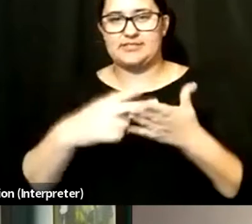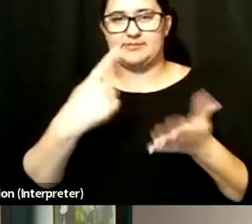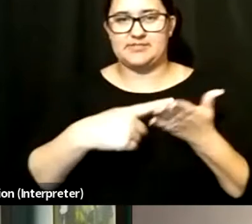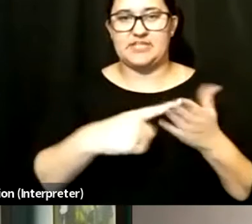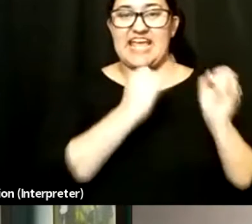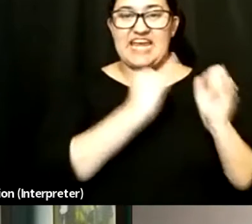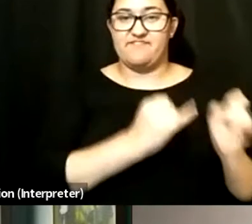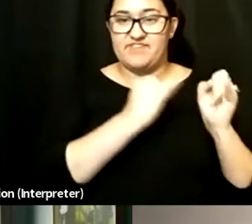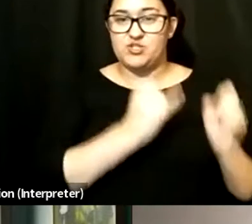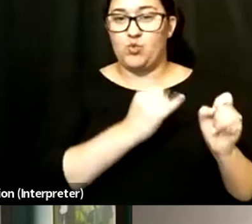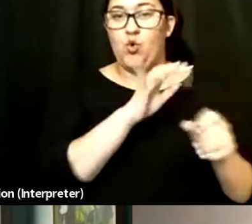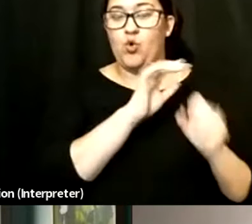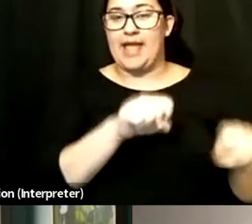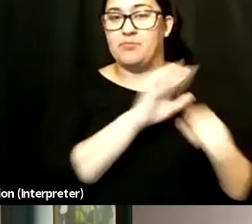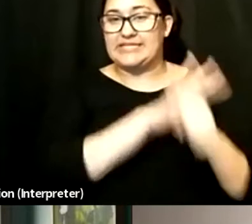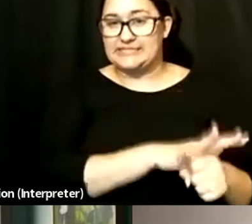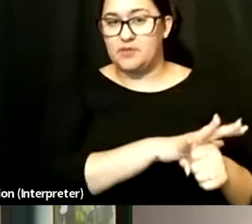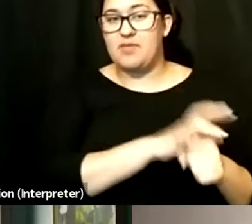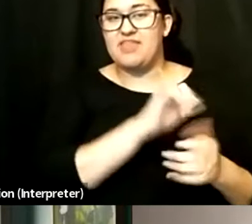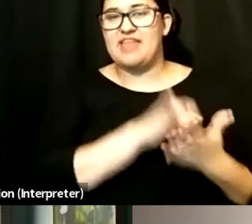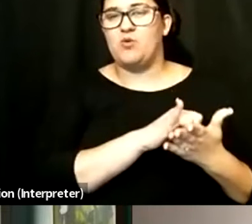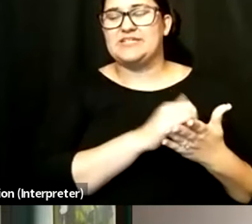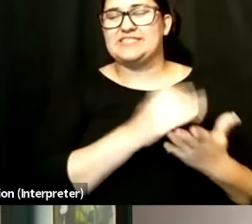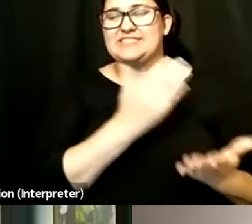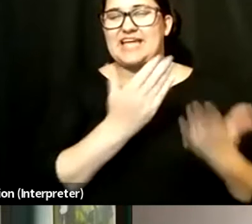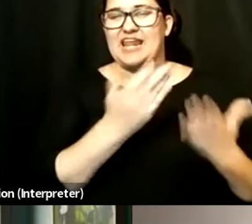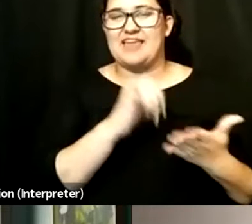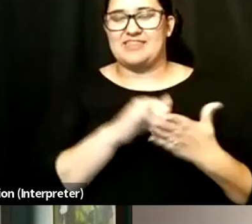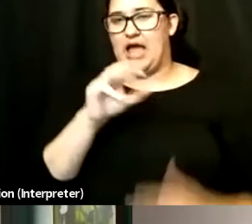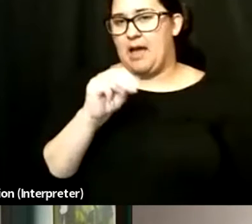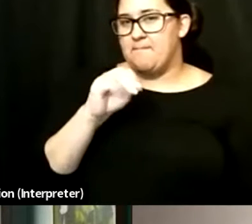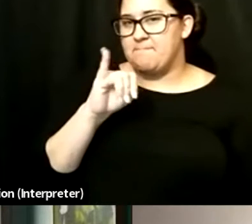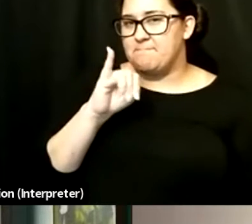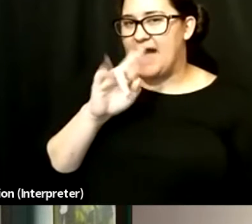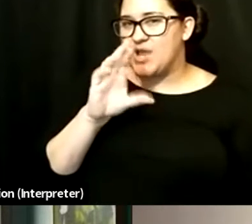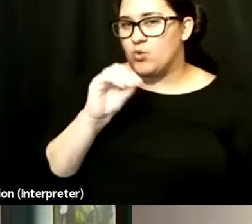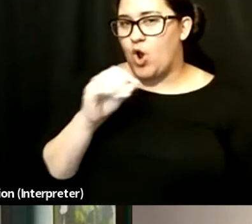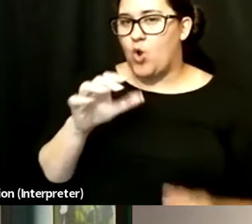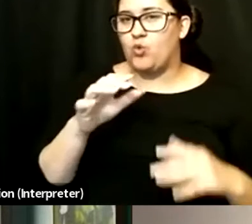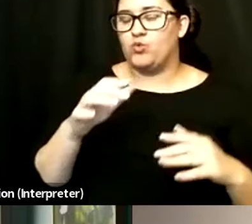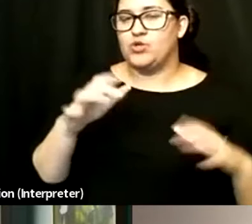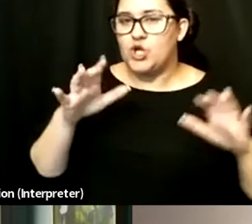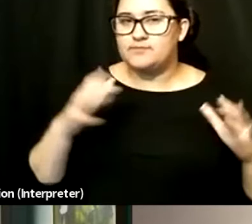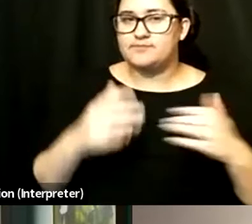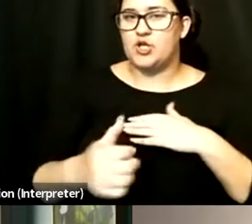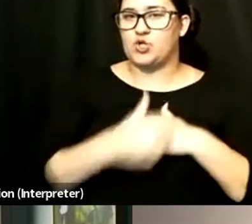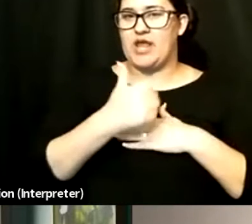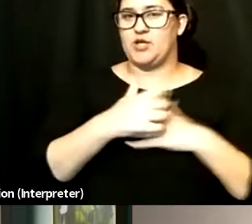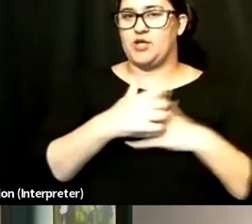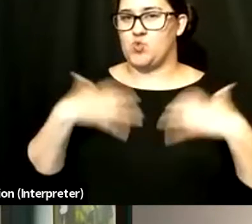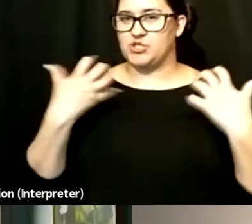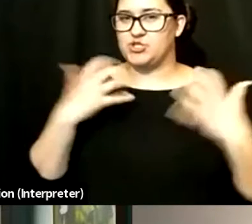individual ableism, which are kind of those microaggressions that we as disabled people can experience on a